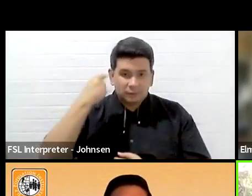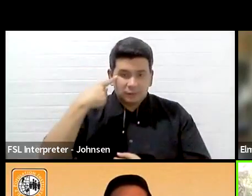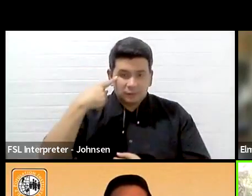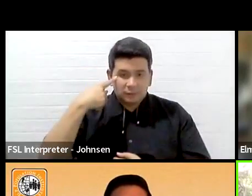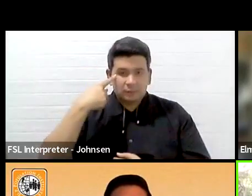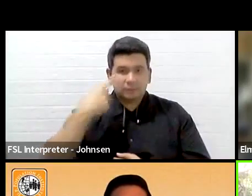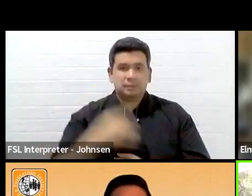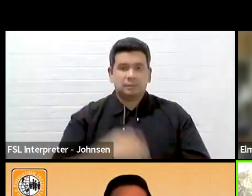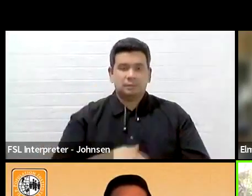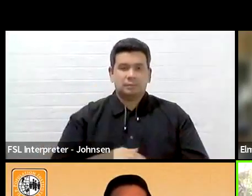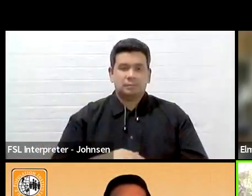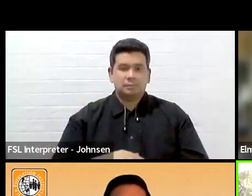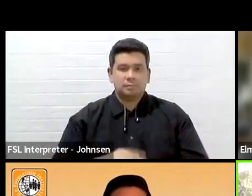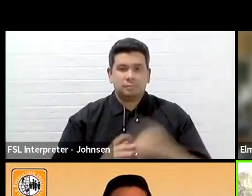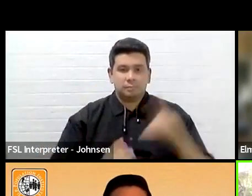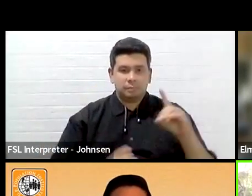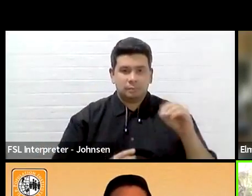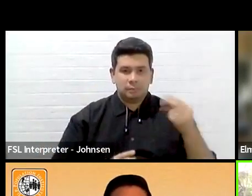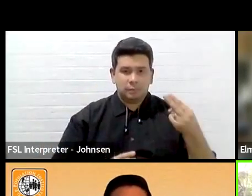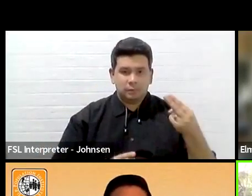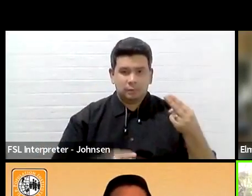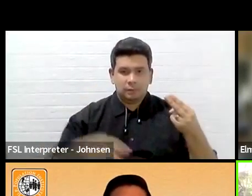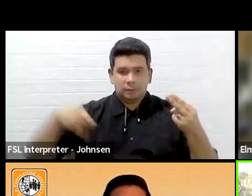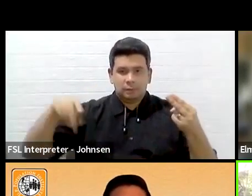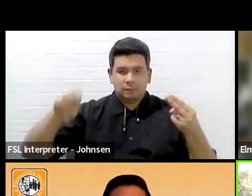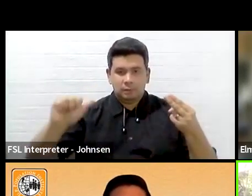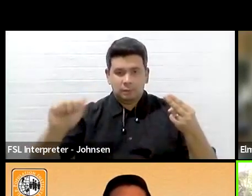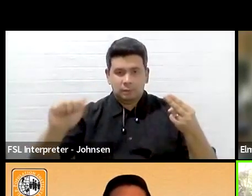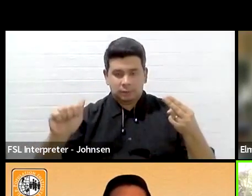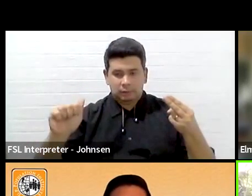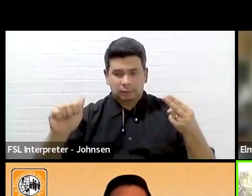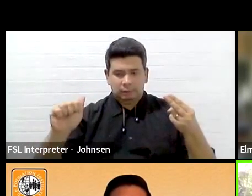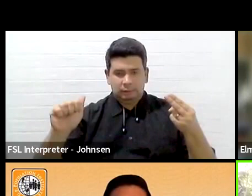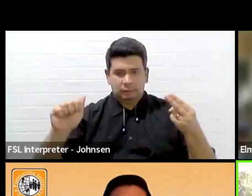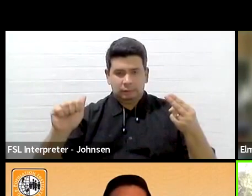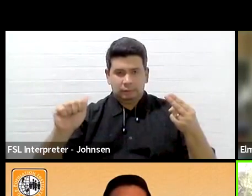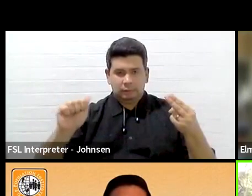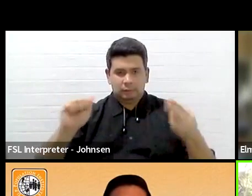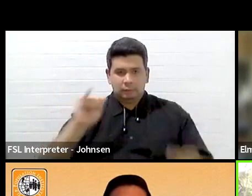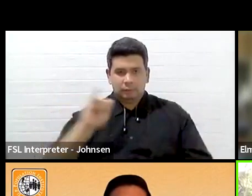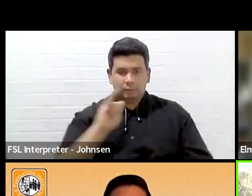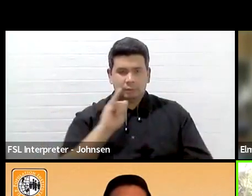and PSA use the same, all the 4 categories on ICD-10.